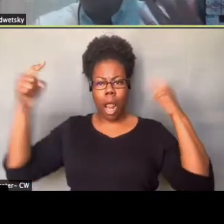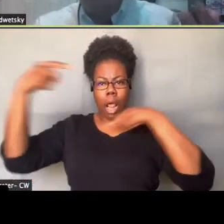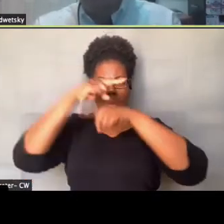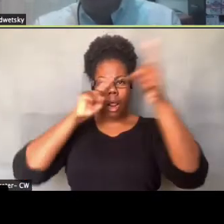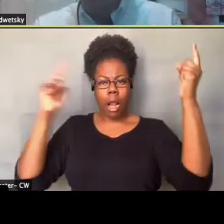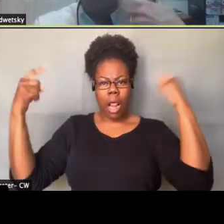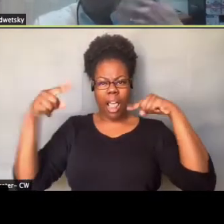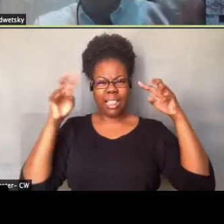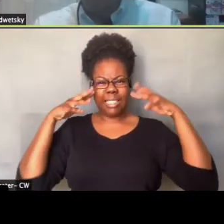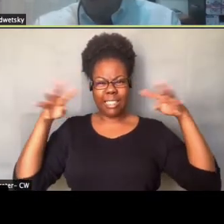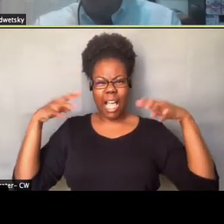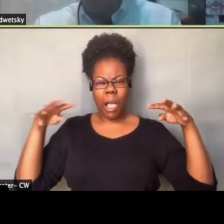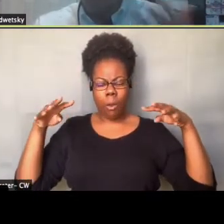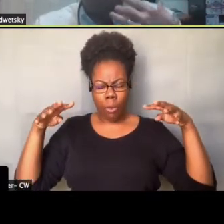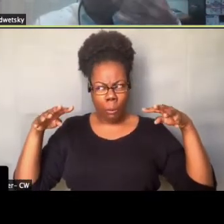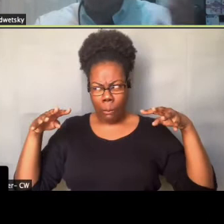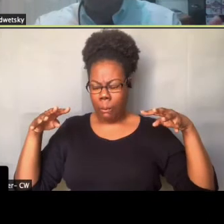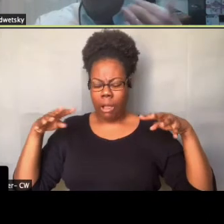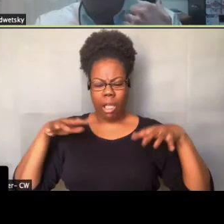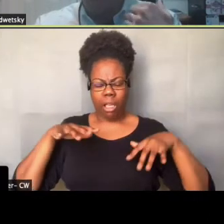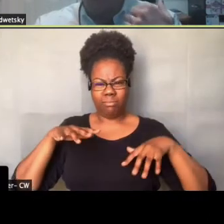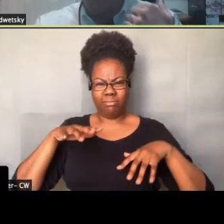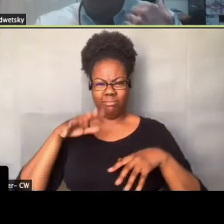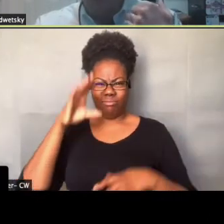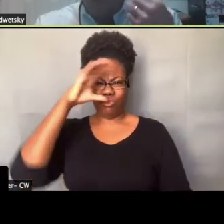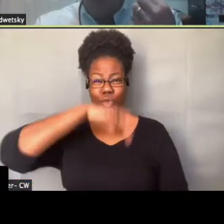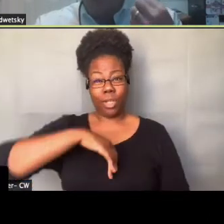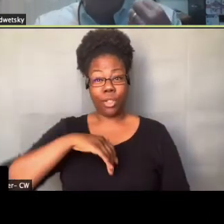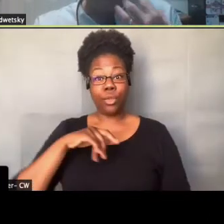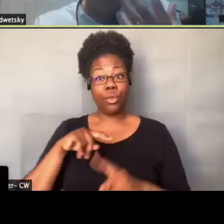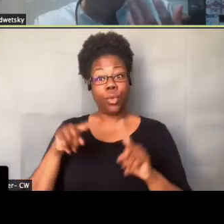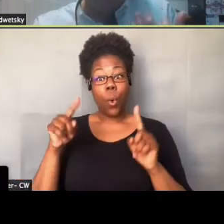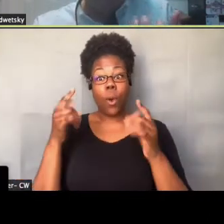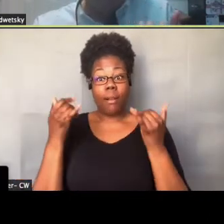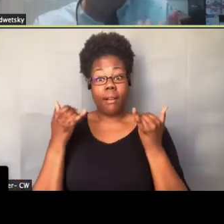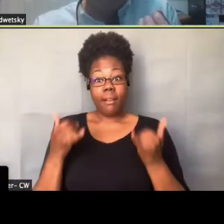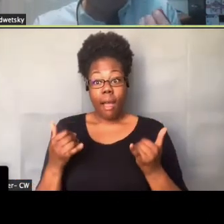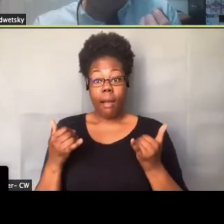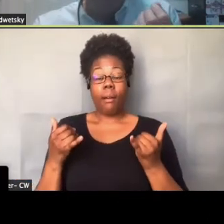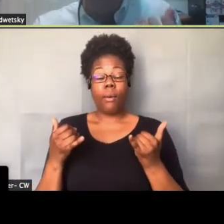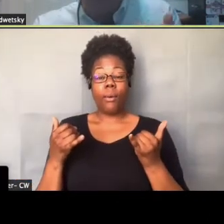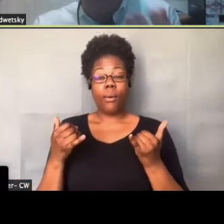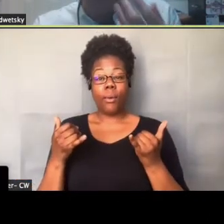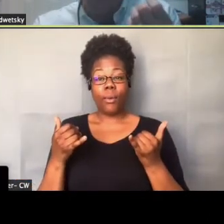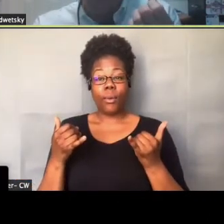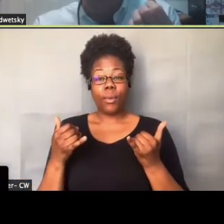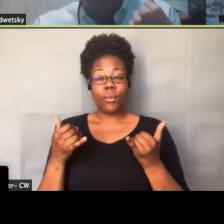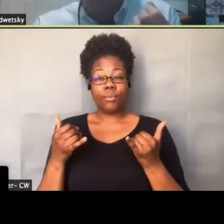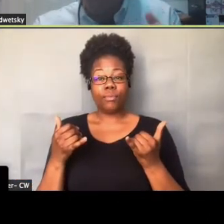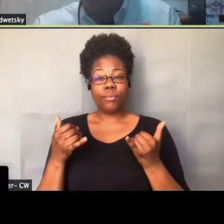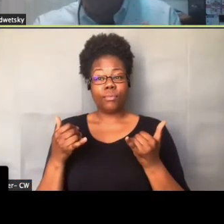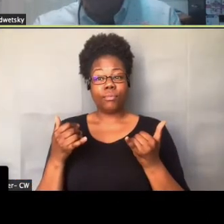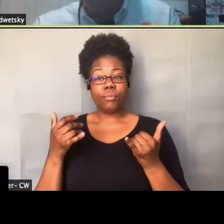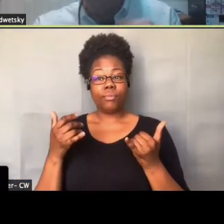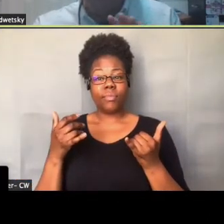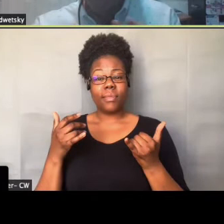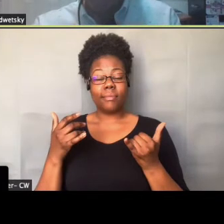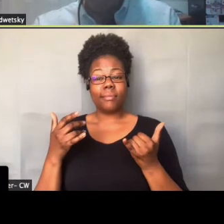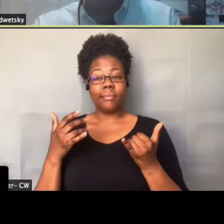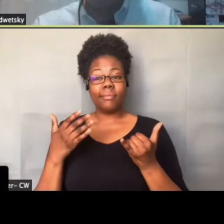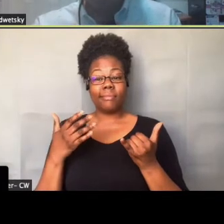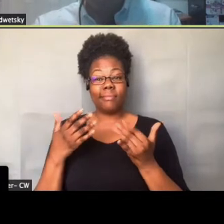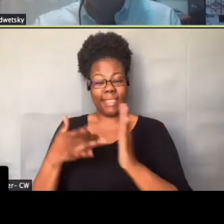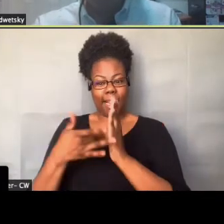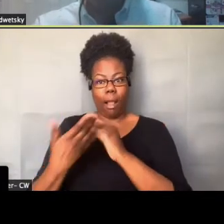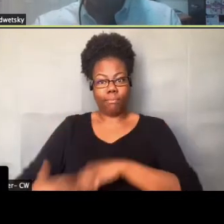pitches from the environment directly because they don't need any gain or very little there.